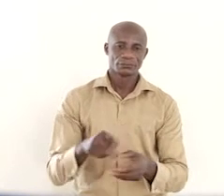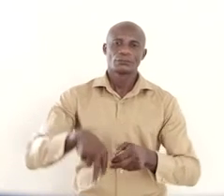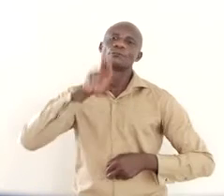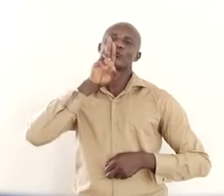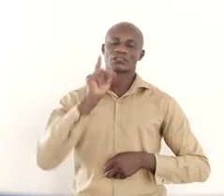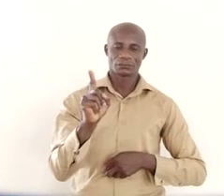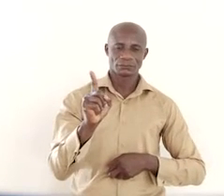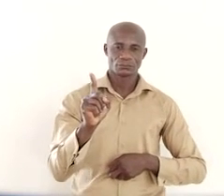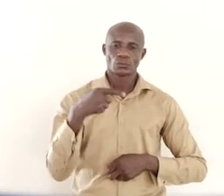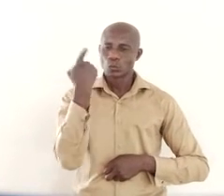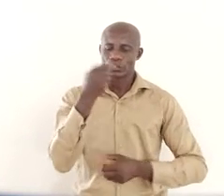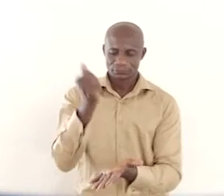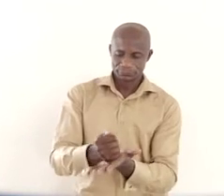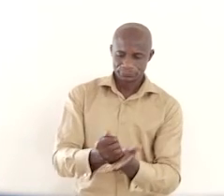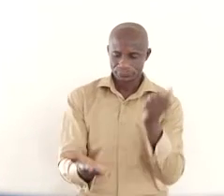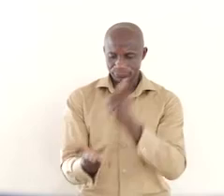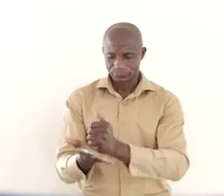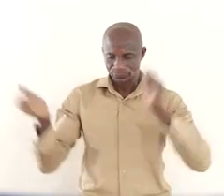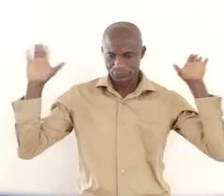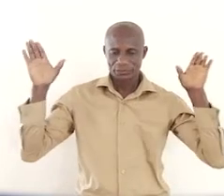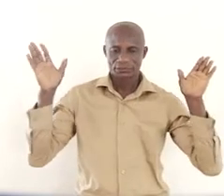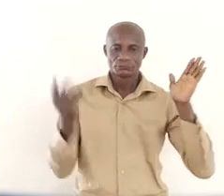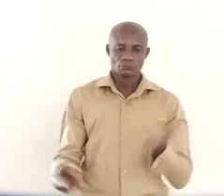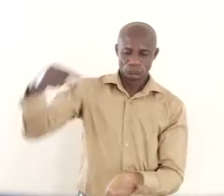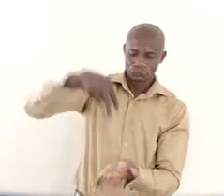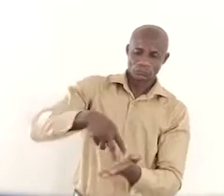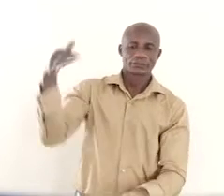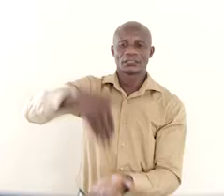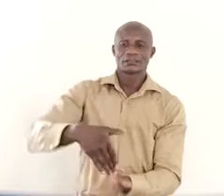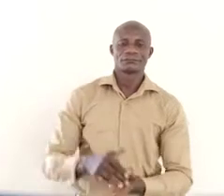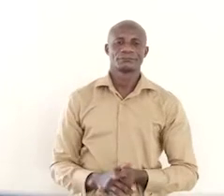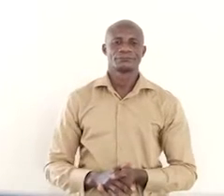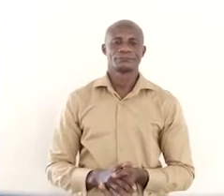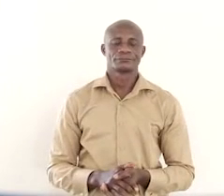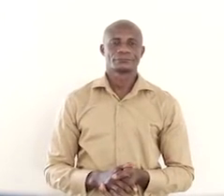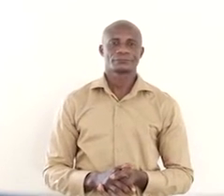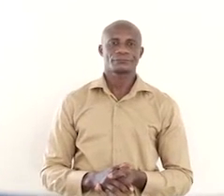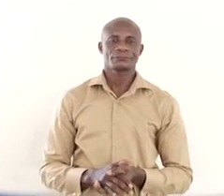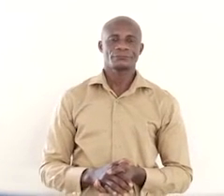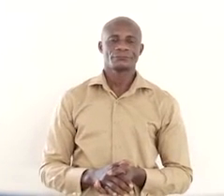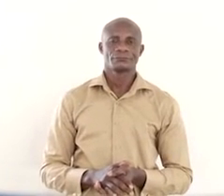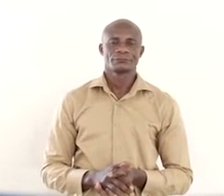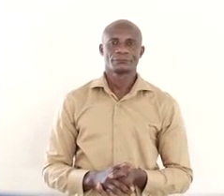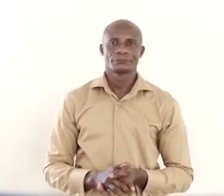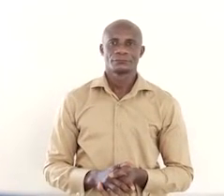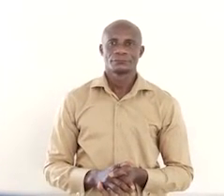the innocent one who was crucified rose again.